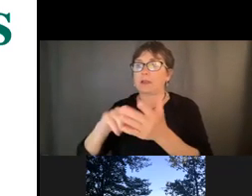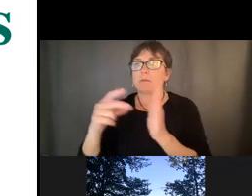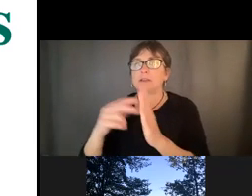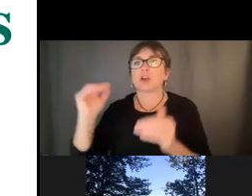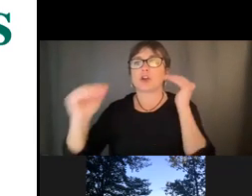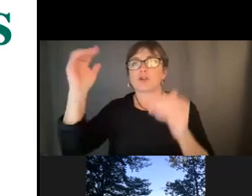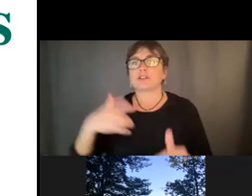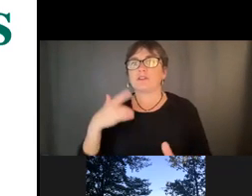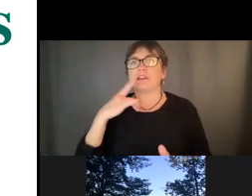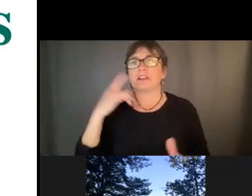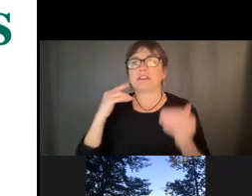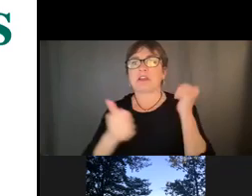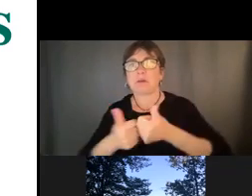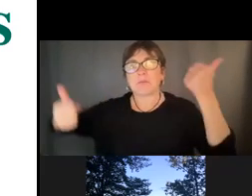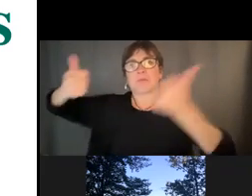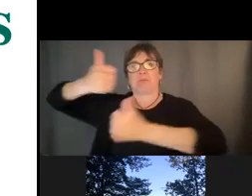have,